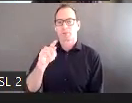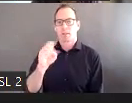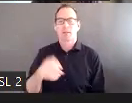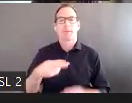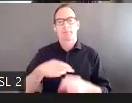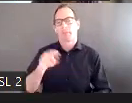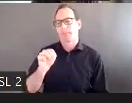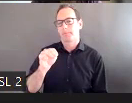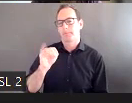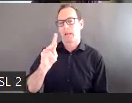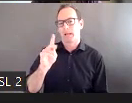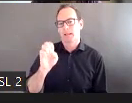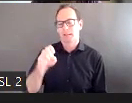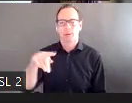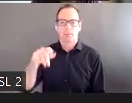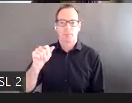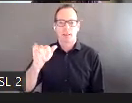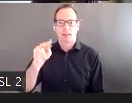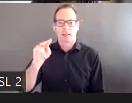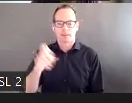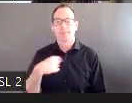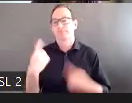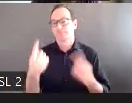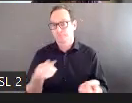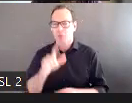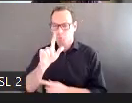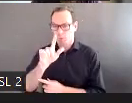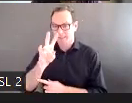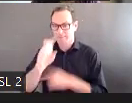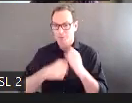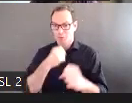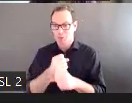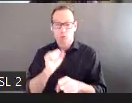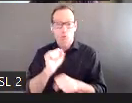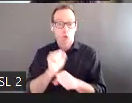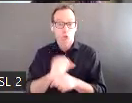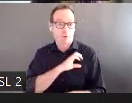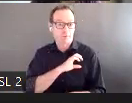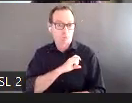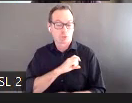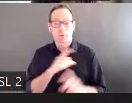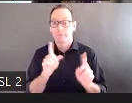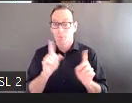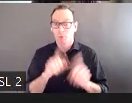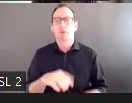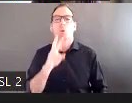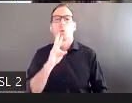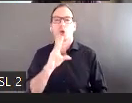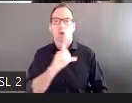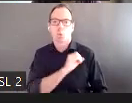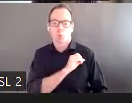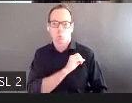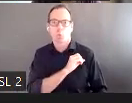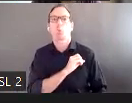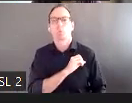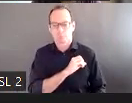the Waterloo Regional Police Services for 27 years as a police officer. He is currently assigned as